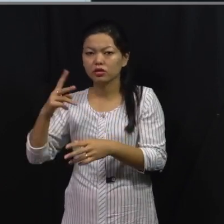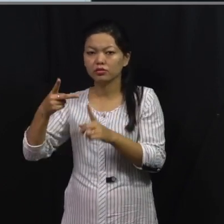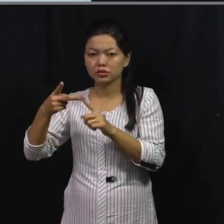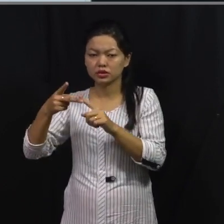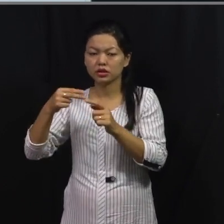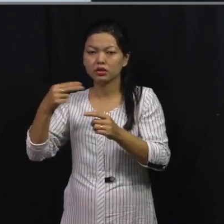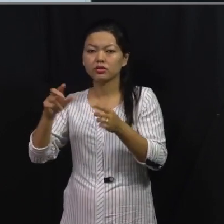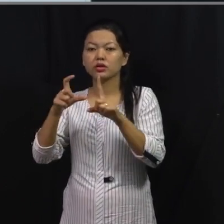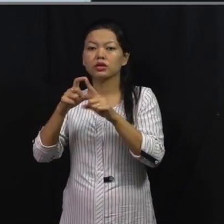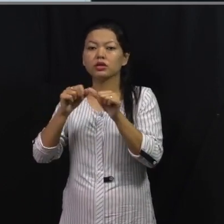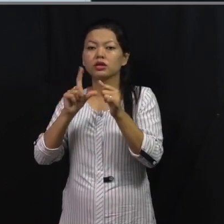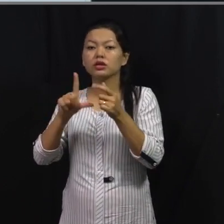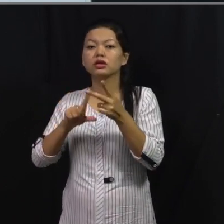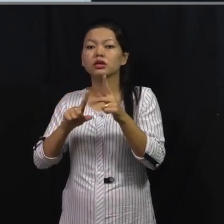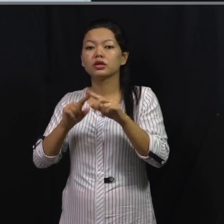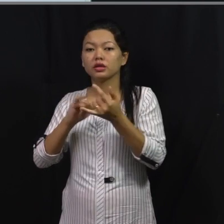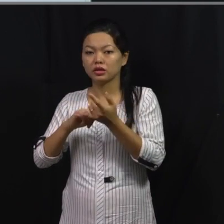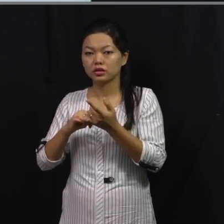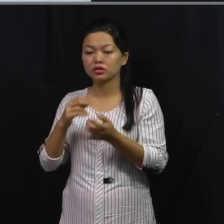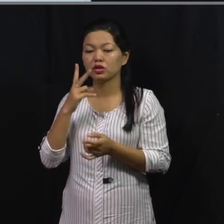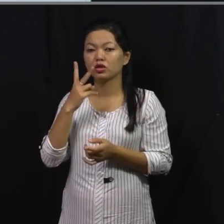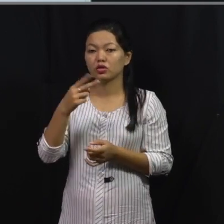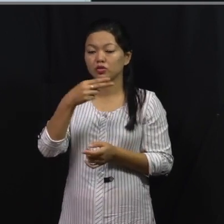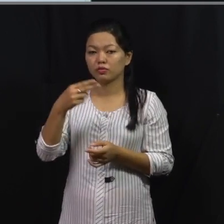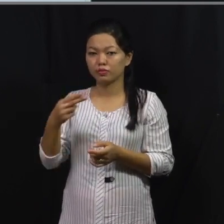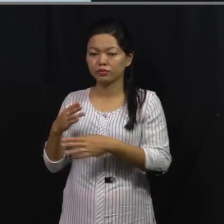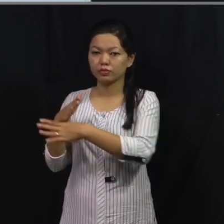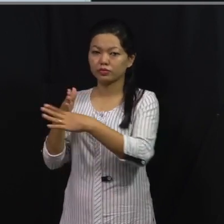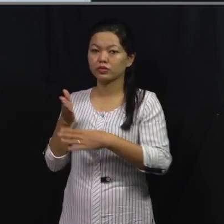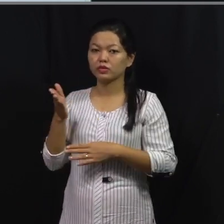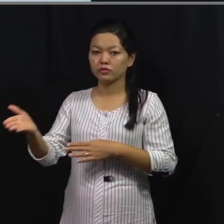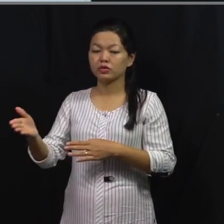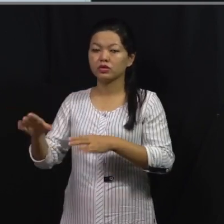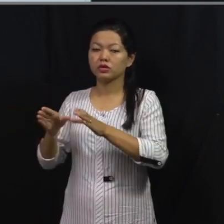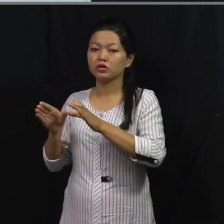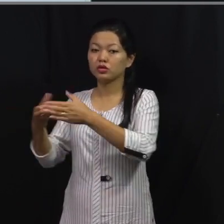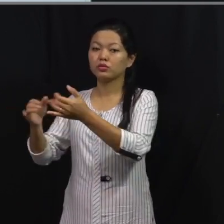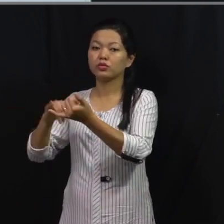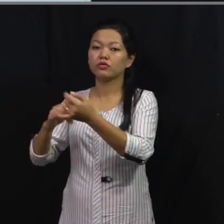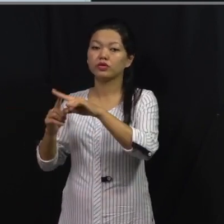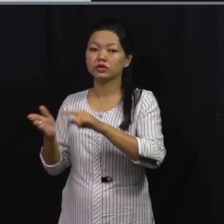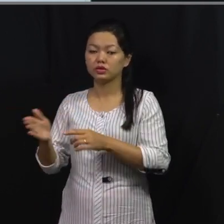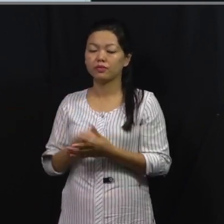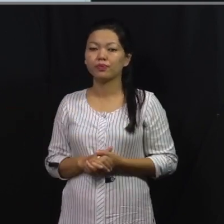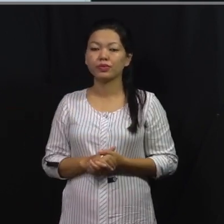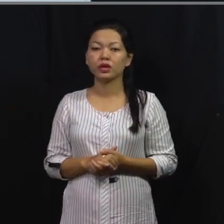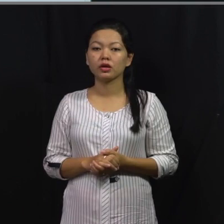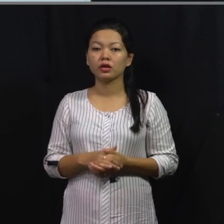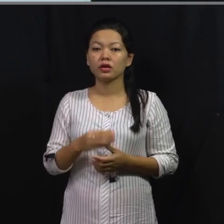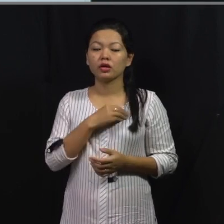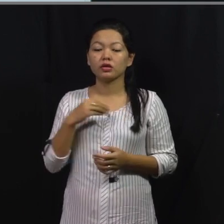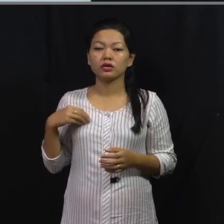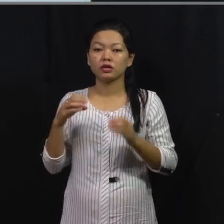among the fifth category or the Panchama. Okay, they call themselves as Dalits, and Dr. B.R. Ambedkar, okay,